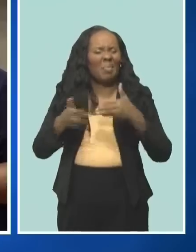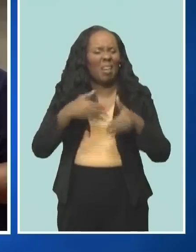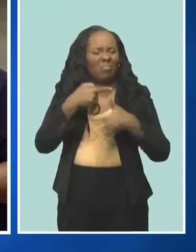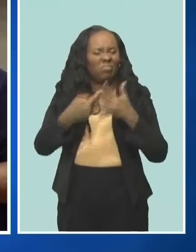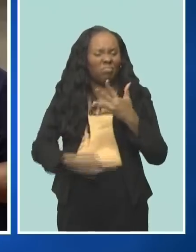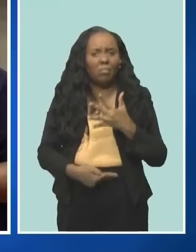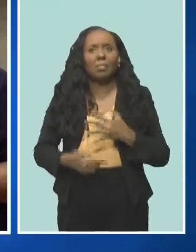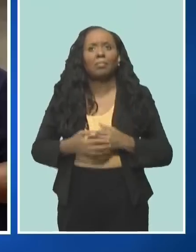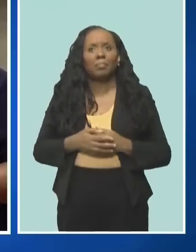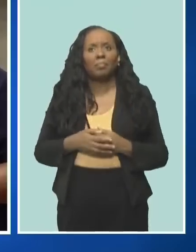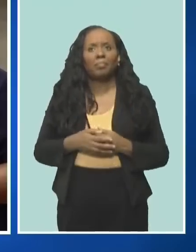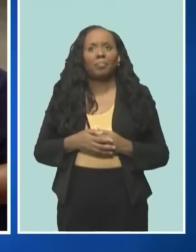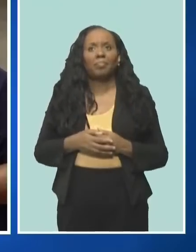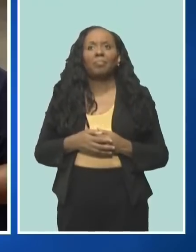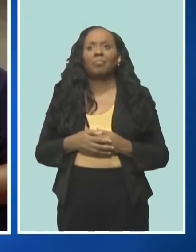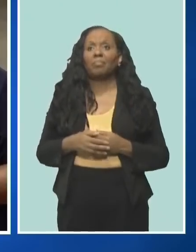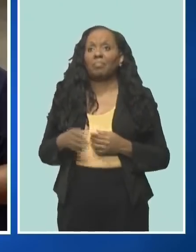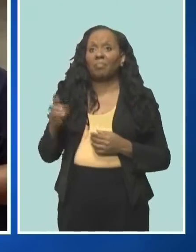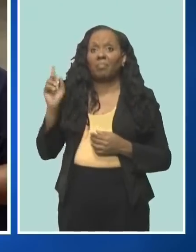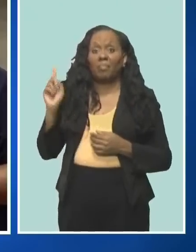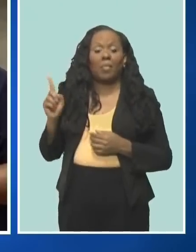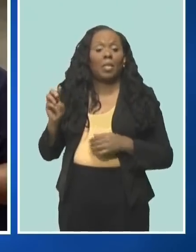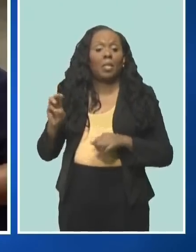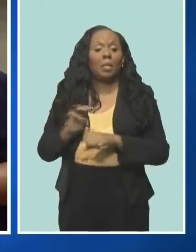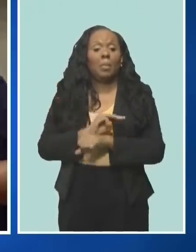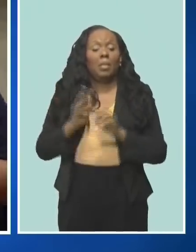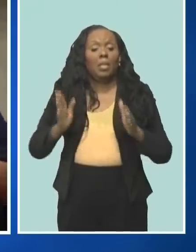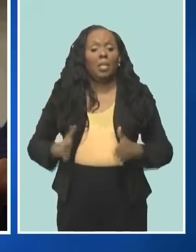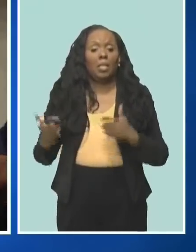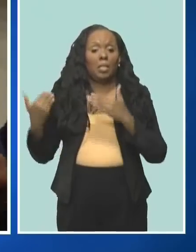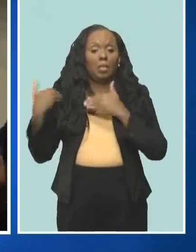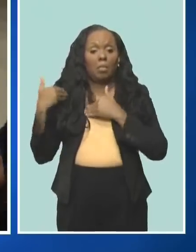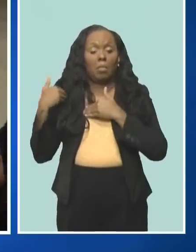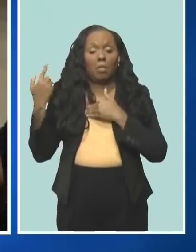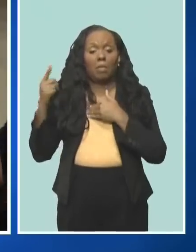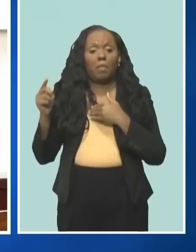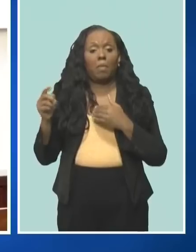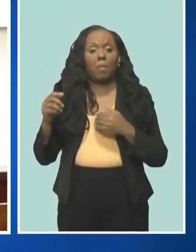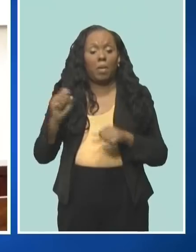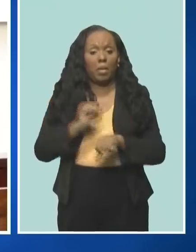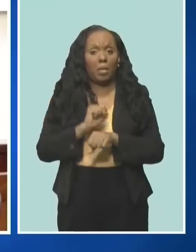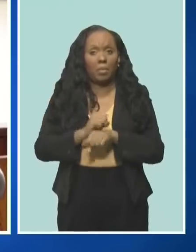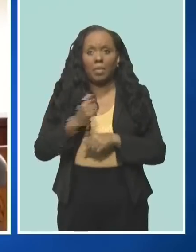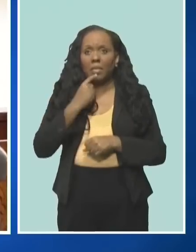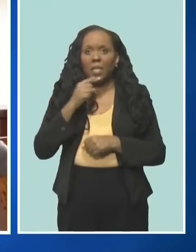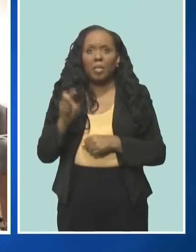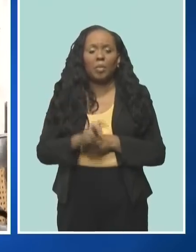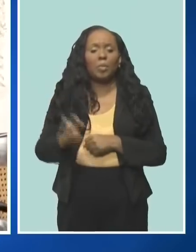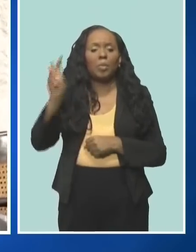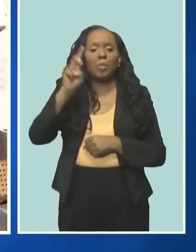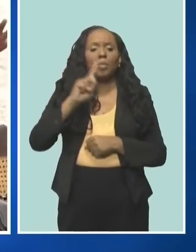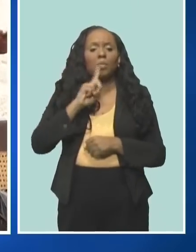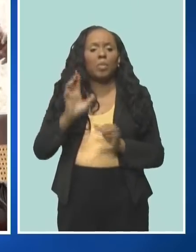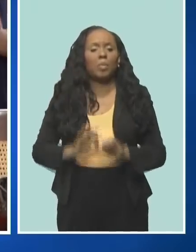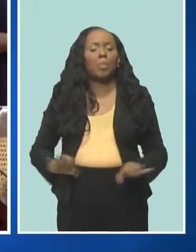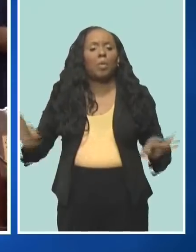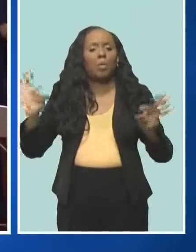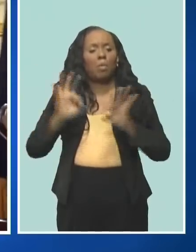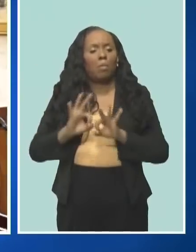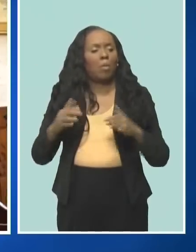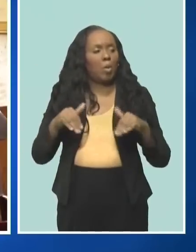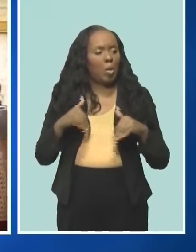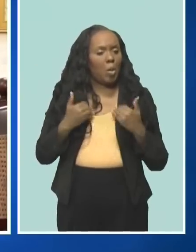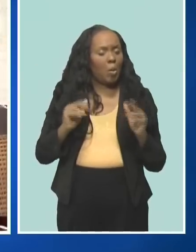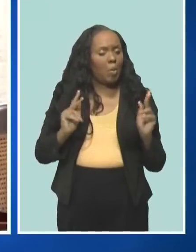Mr. Jordan, who is also the Minister of Labour, says such tours are important to help the youth